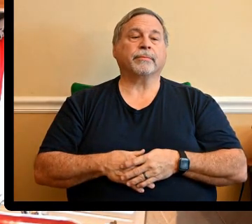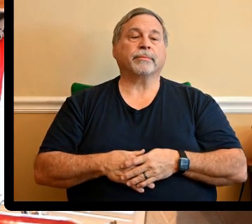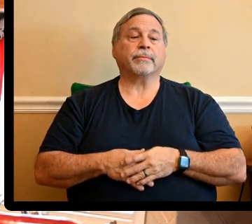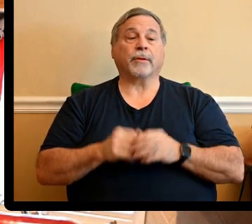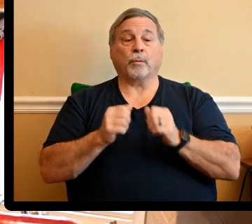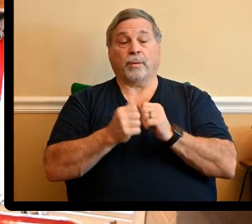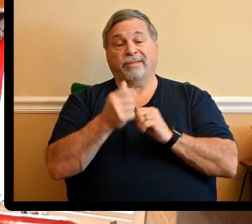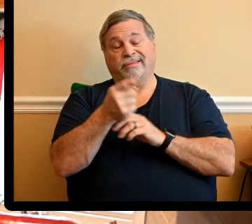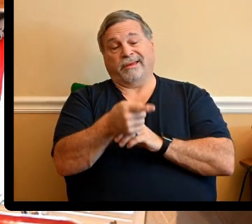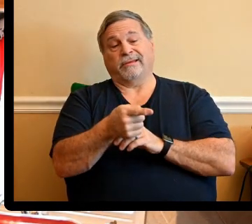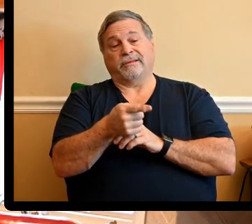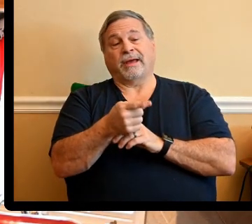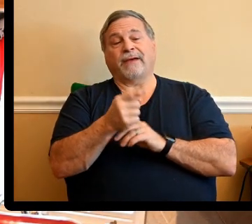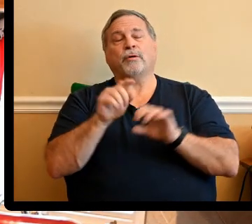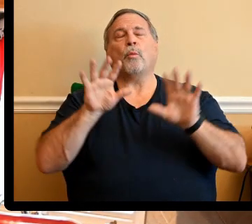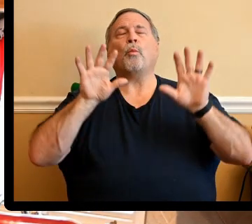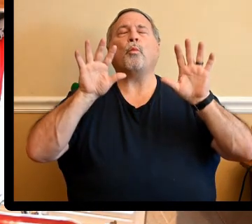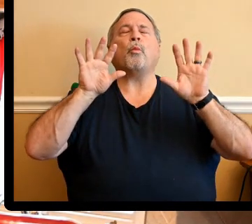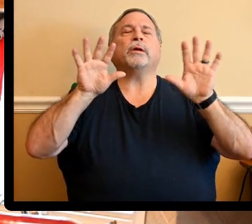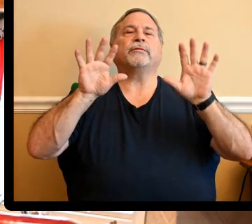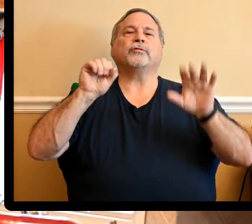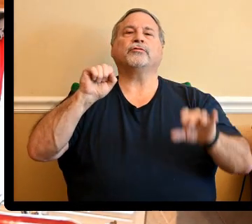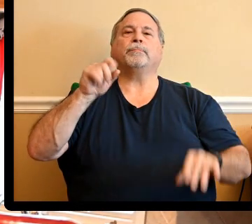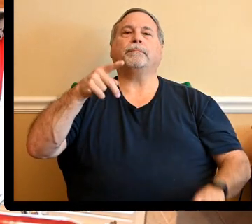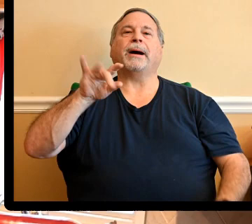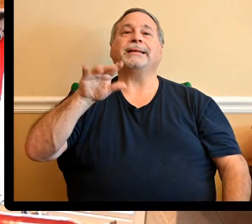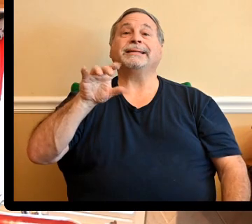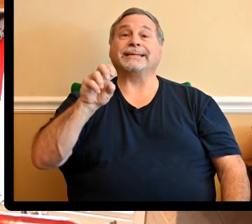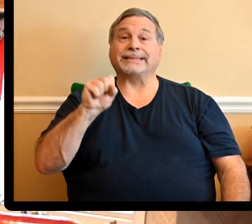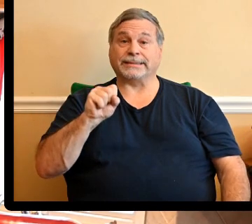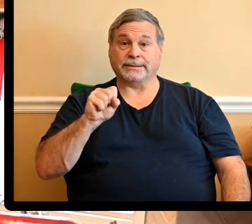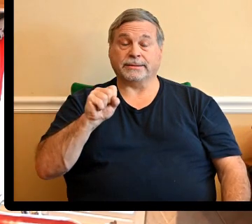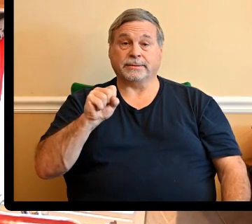Now with this, got those wonderful spices in it.